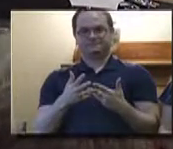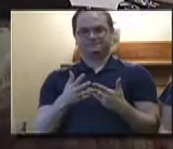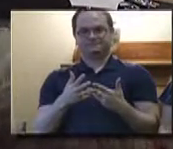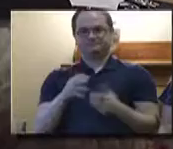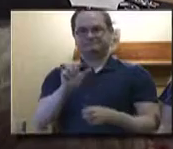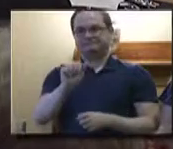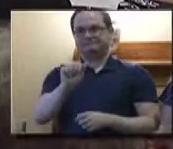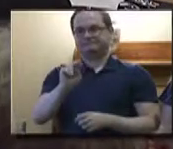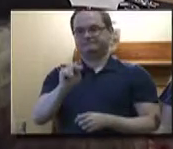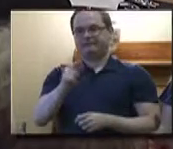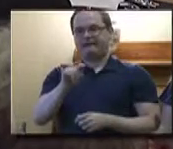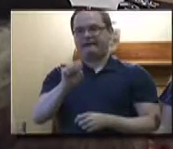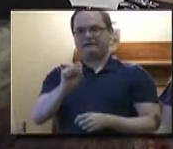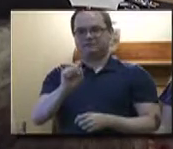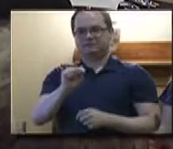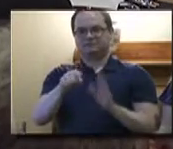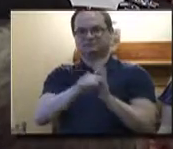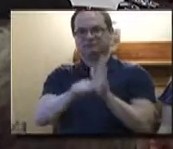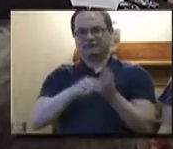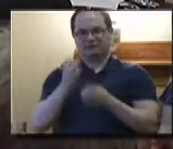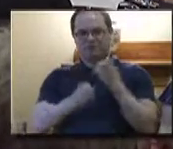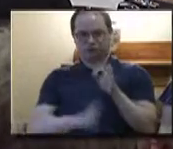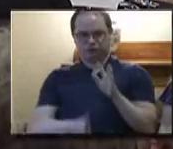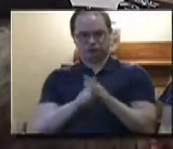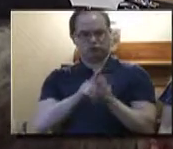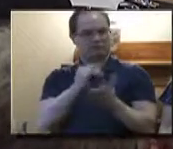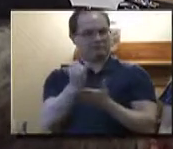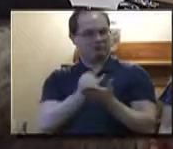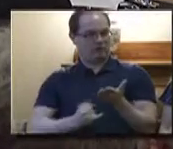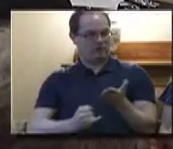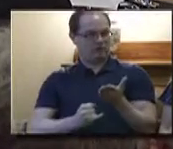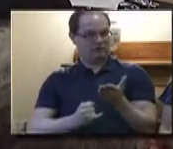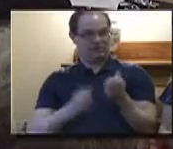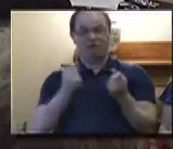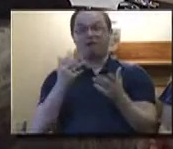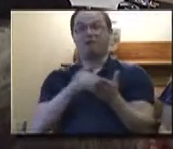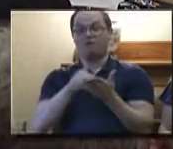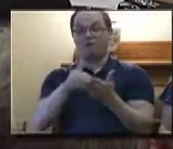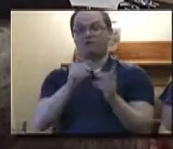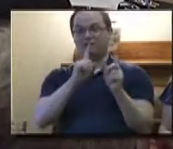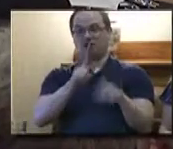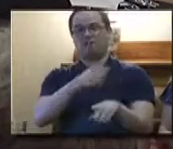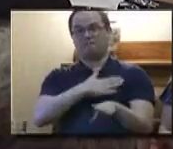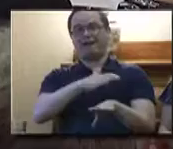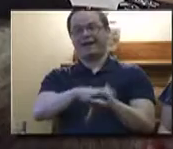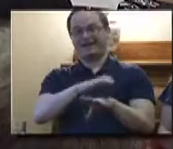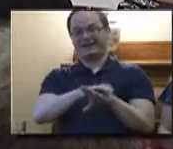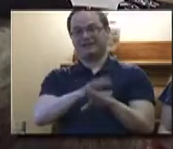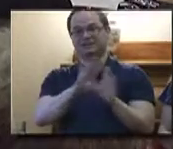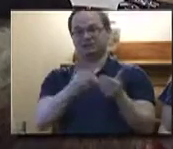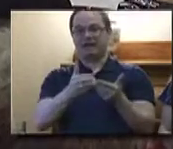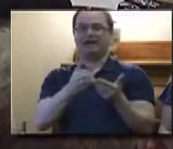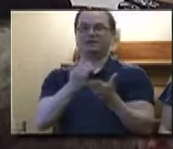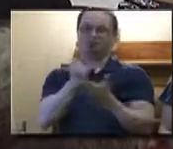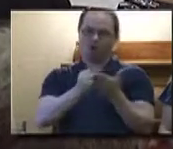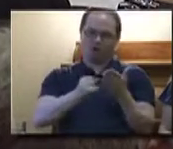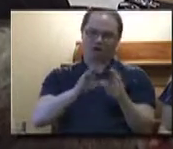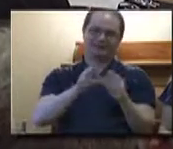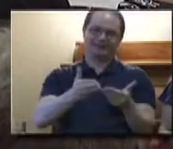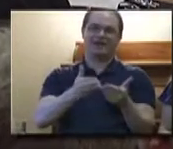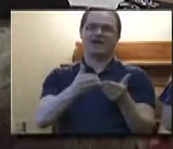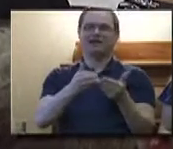out in their artwork. And I can't tell you how often I've been to one of my classes, which are English classes, literature classes, or composition